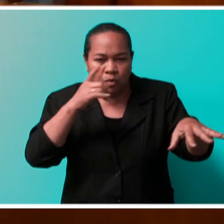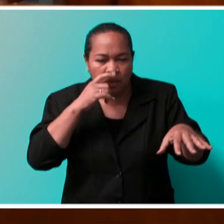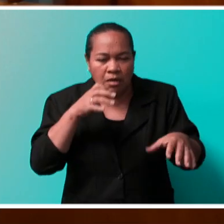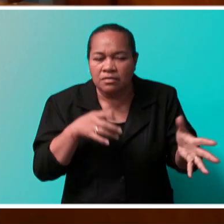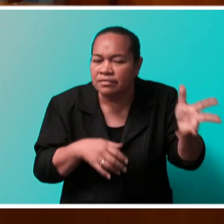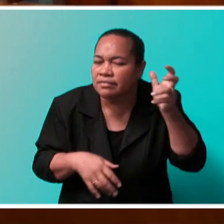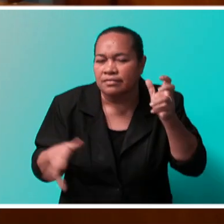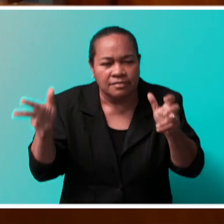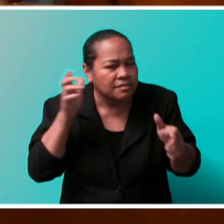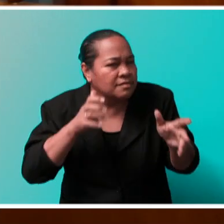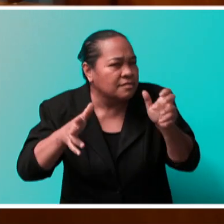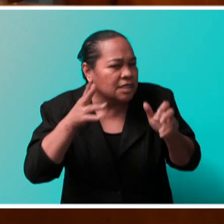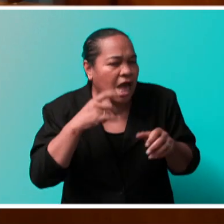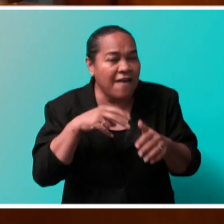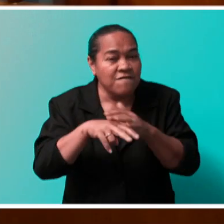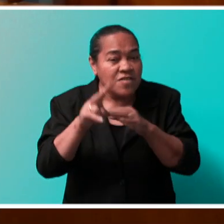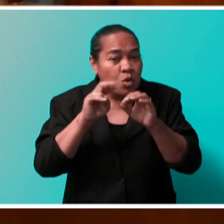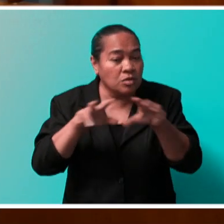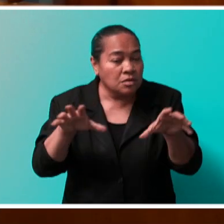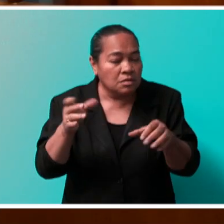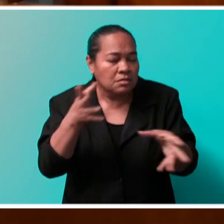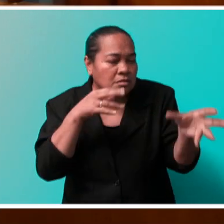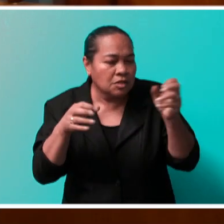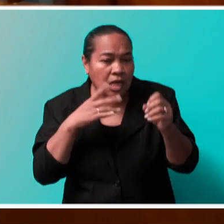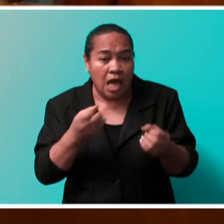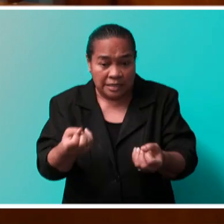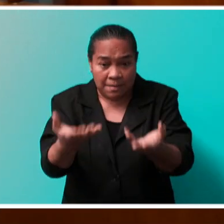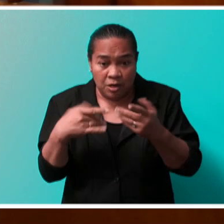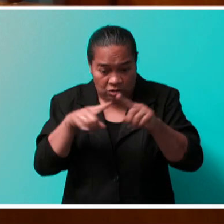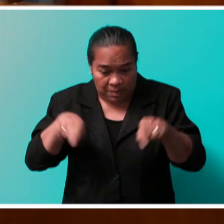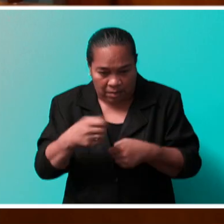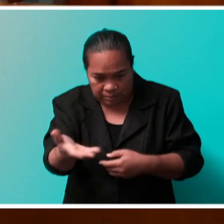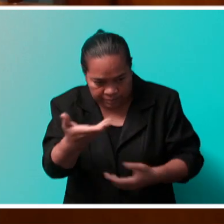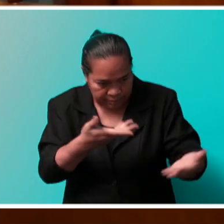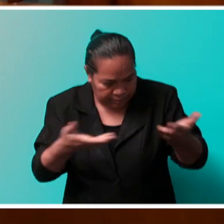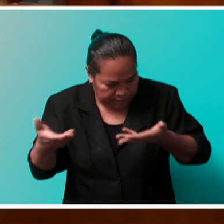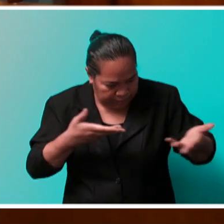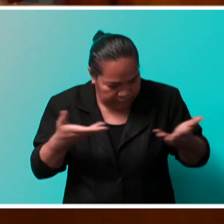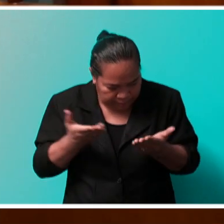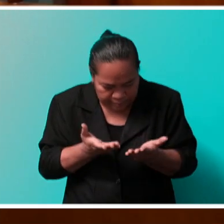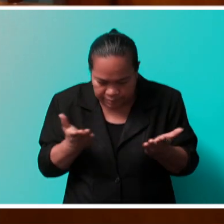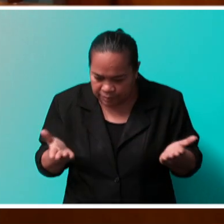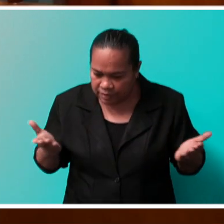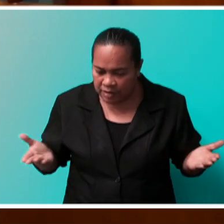views, receiving written submissions, and facilitating discussions across the